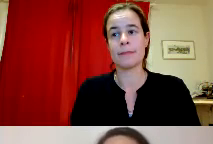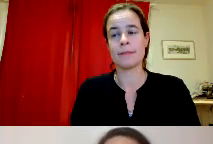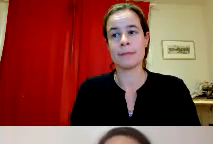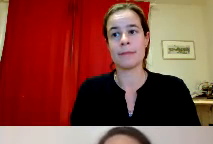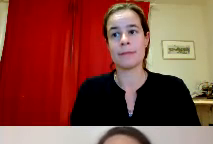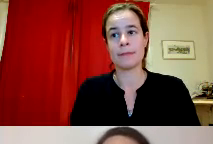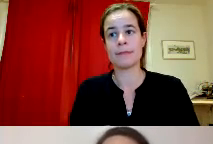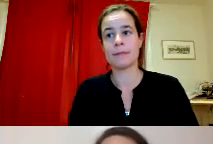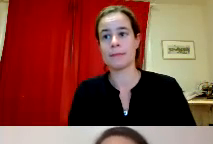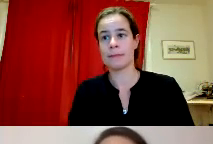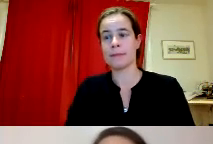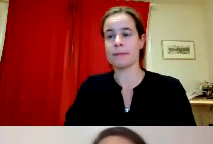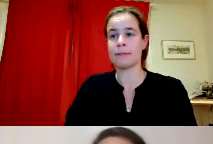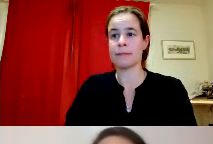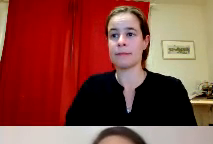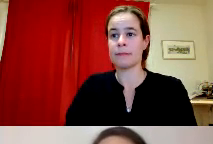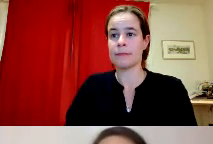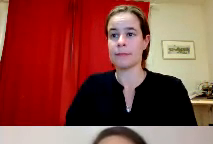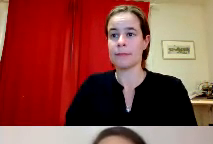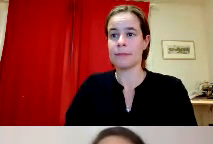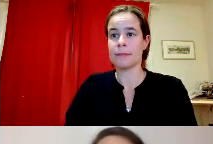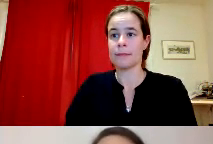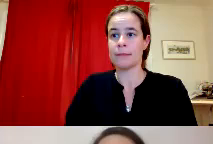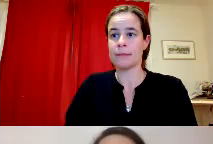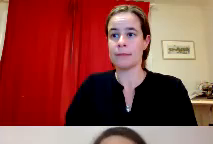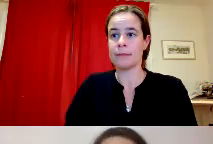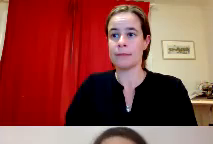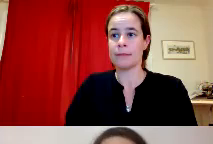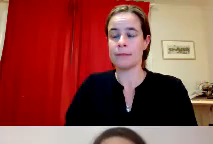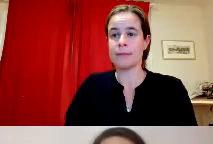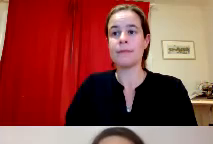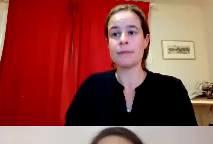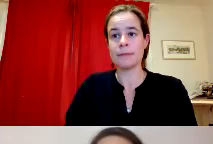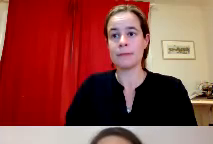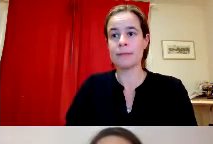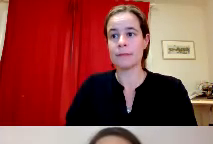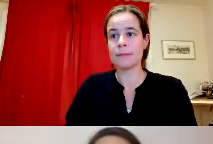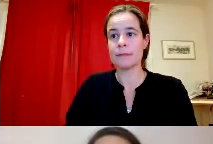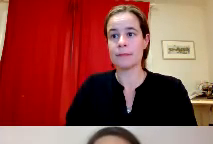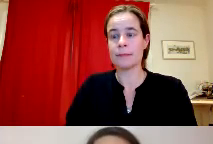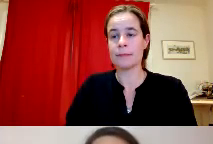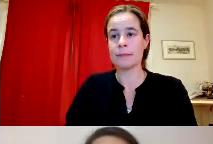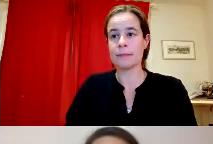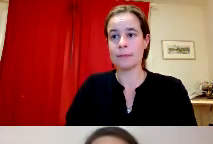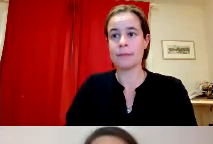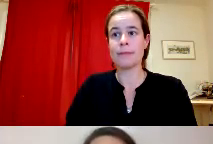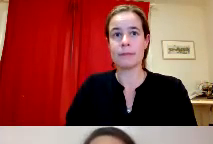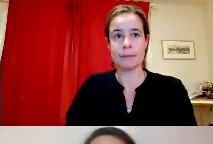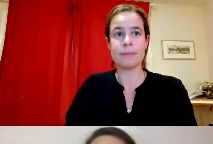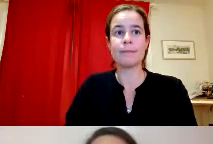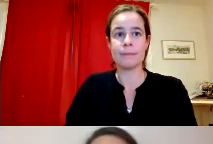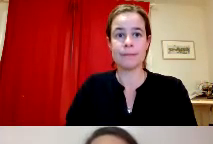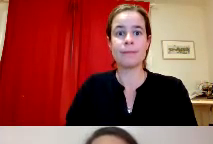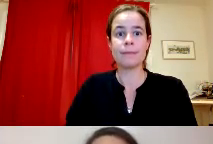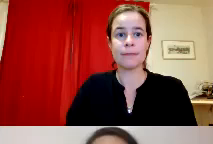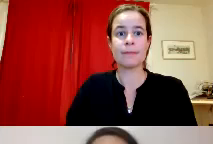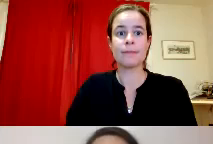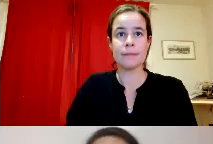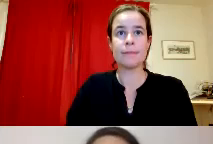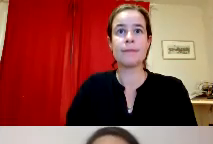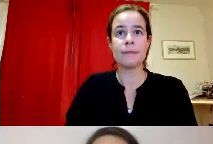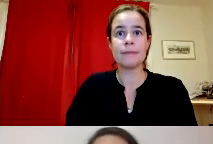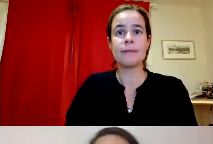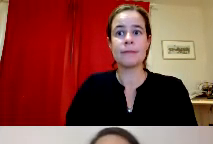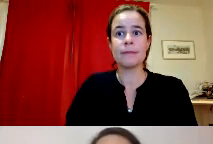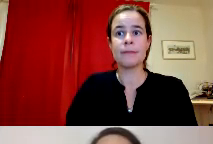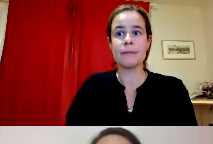especially stressful and guilt-inducing to be formula feeding. I already felt guilty because of all the breast is best encouragement, and I tried so hard to